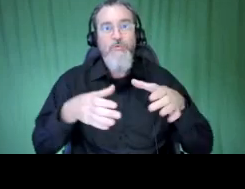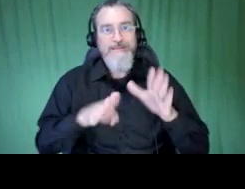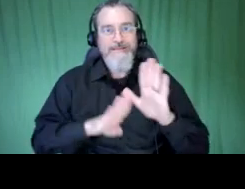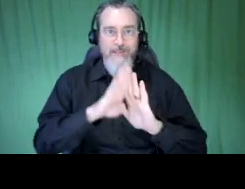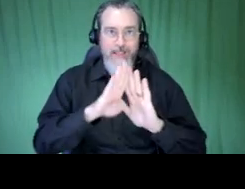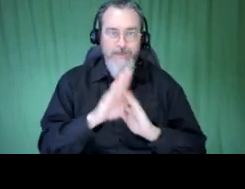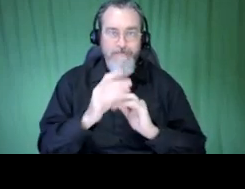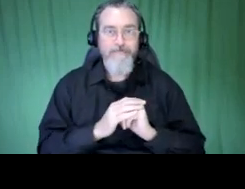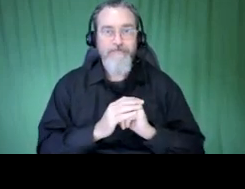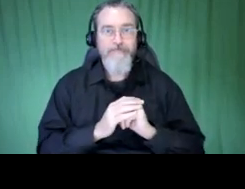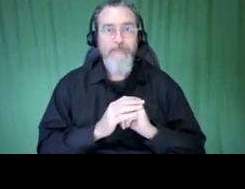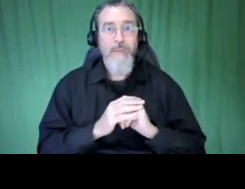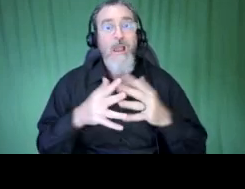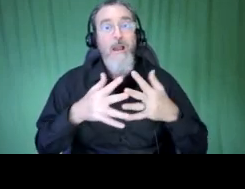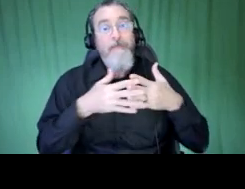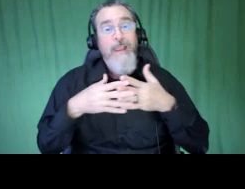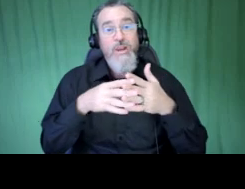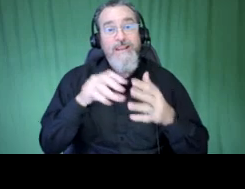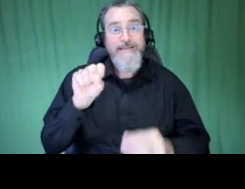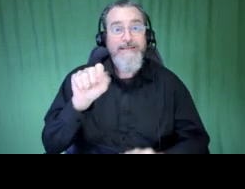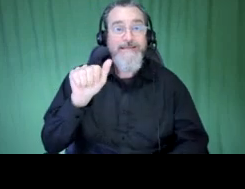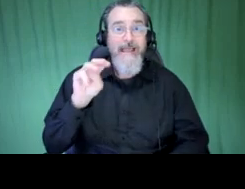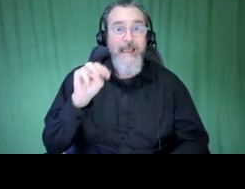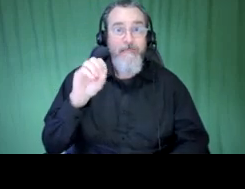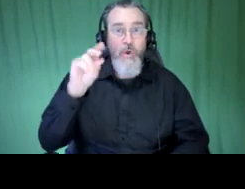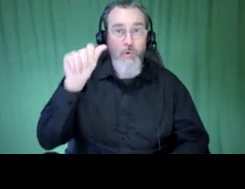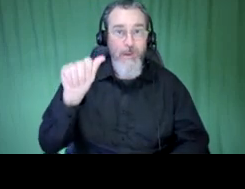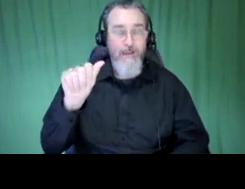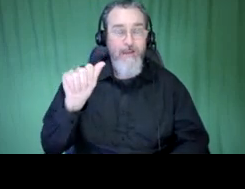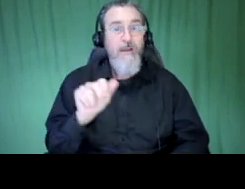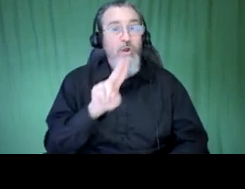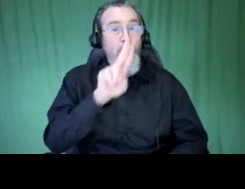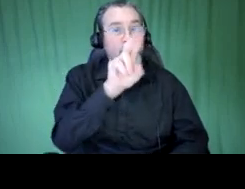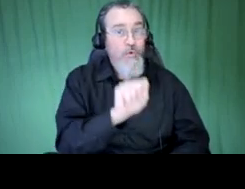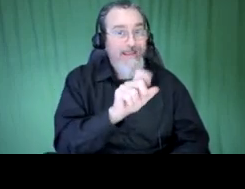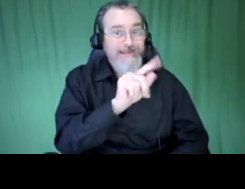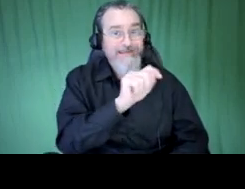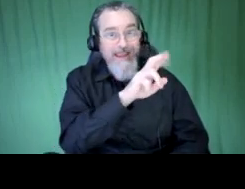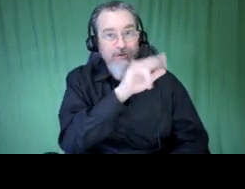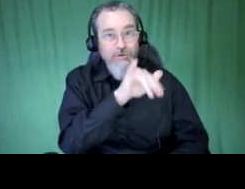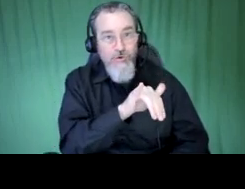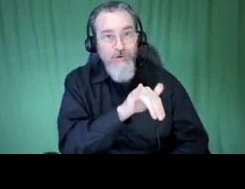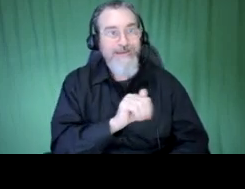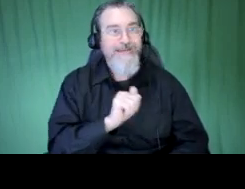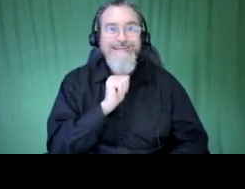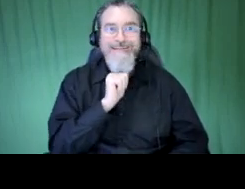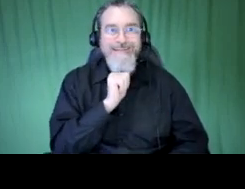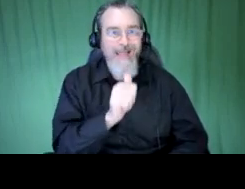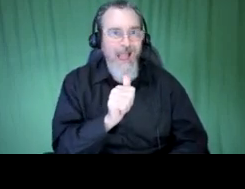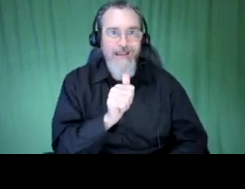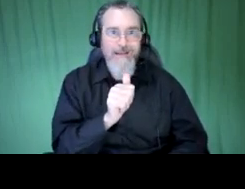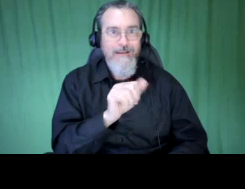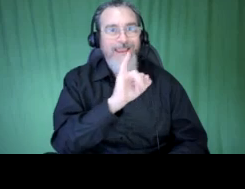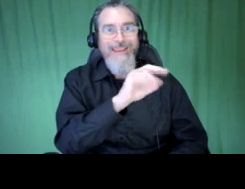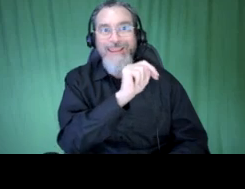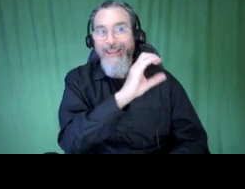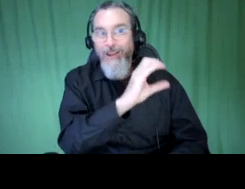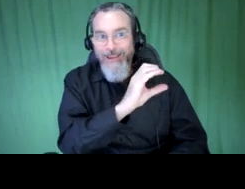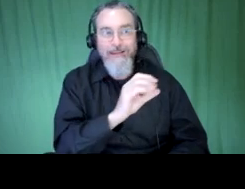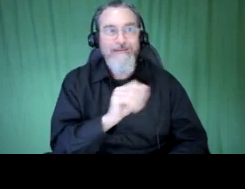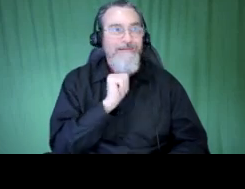So American Samoa is the only US territory that's unincorporated and unorganized. And some of